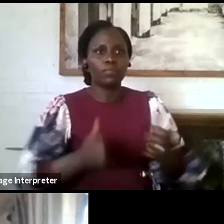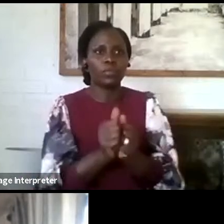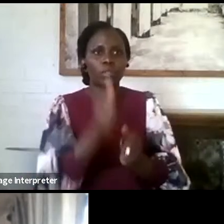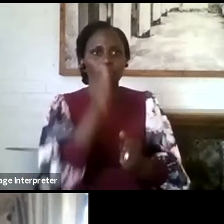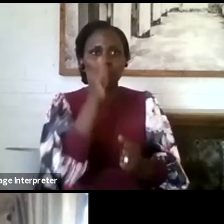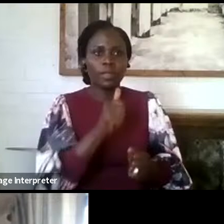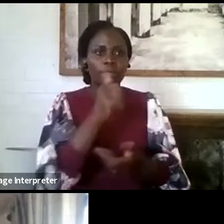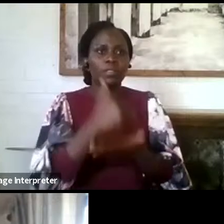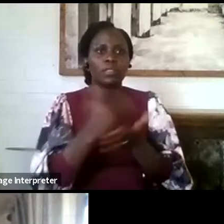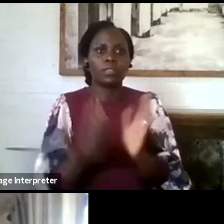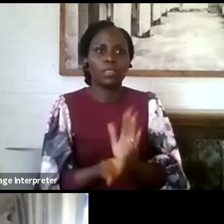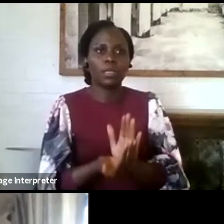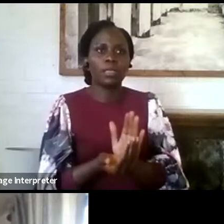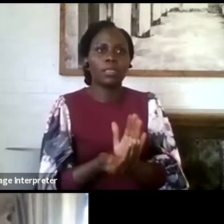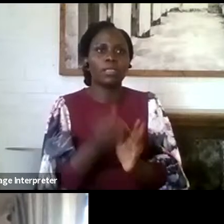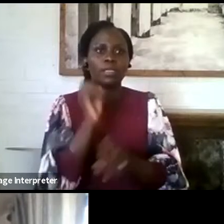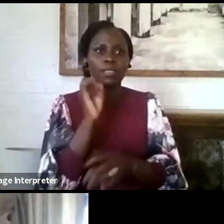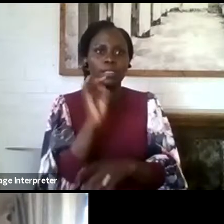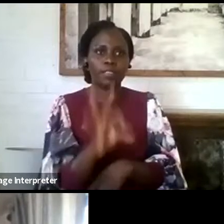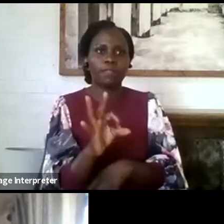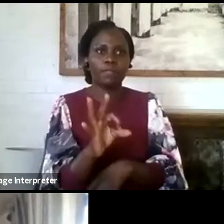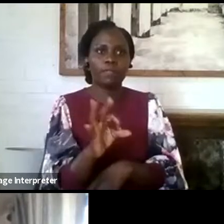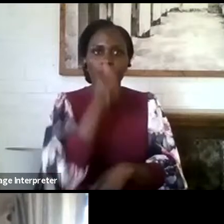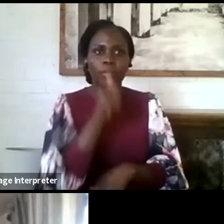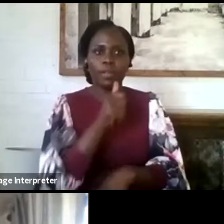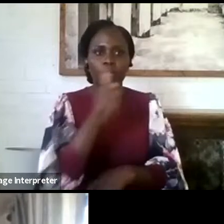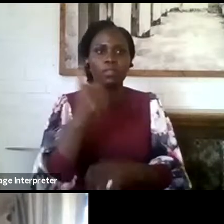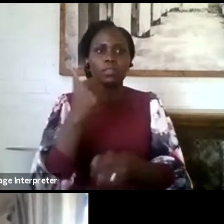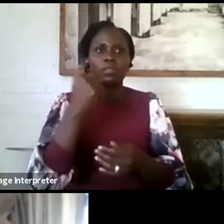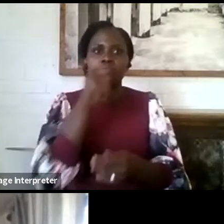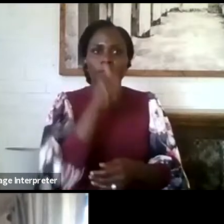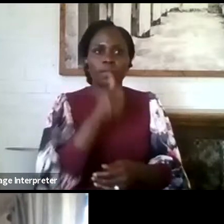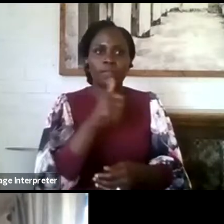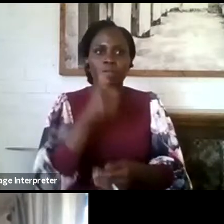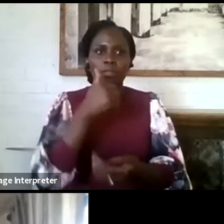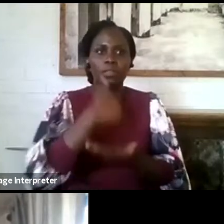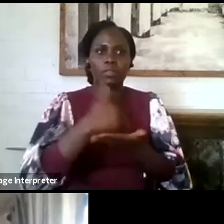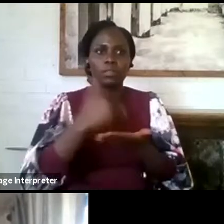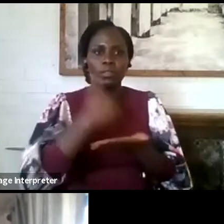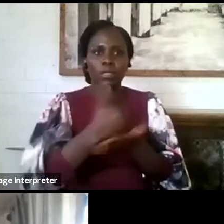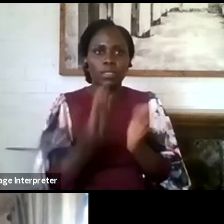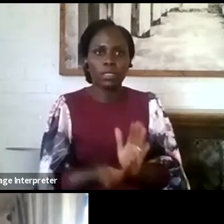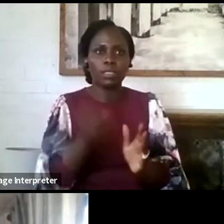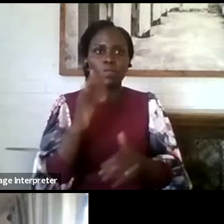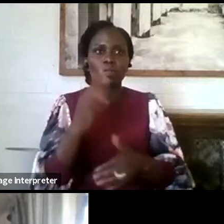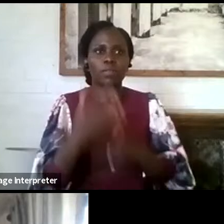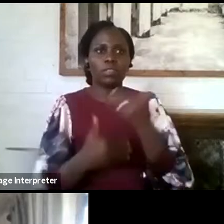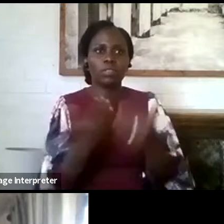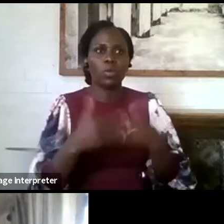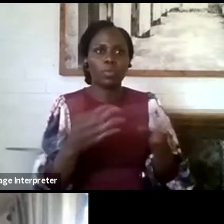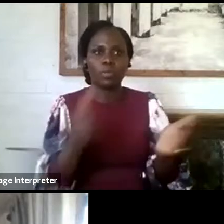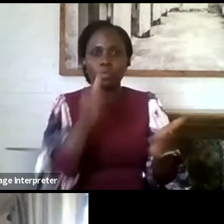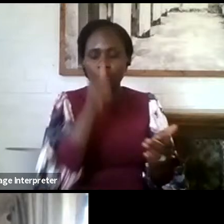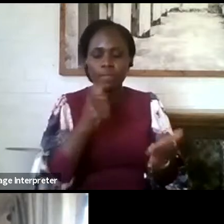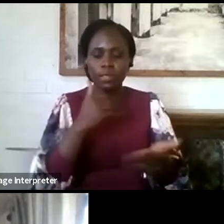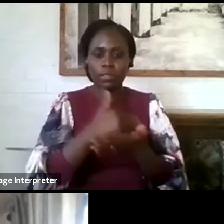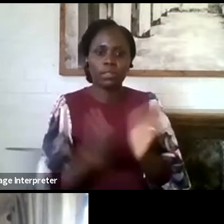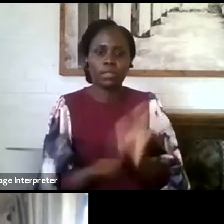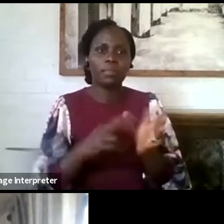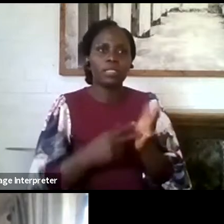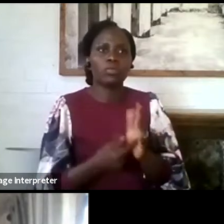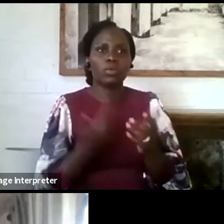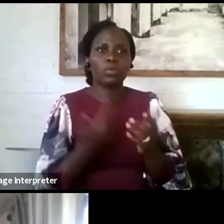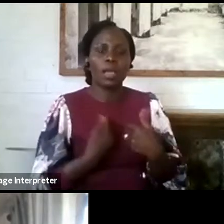if private sector, the system is open up to the private sector, we likely going to have competition. And so